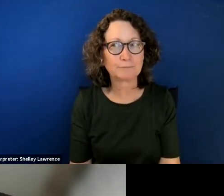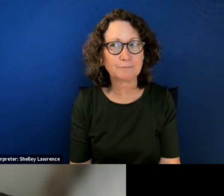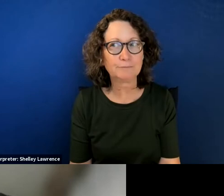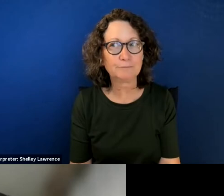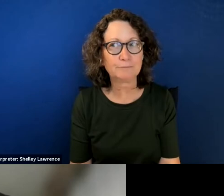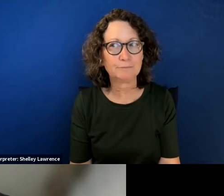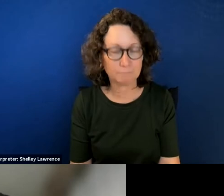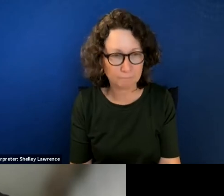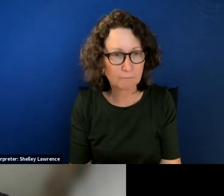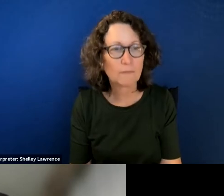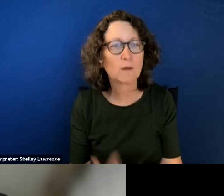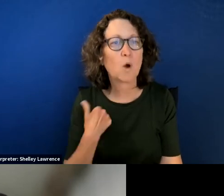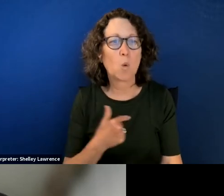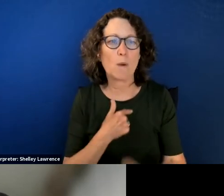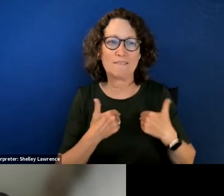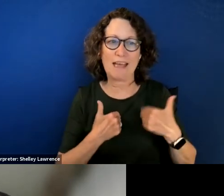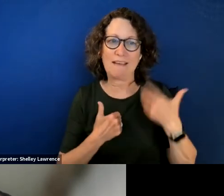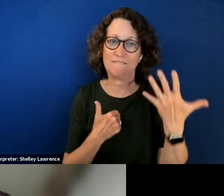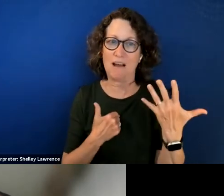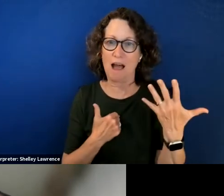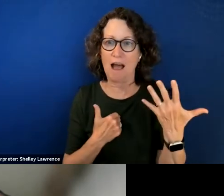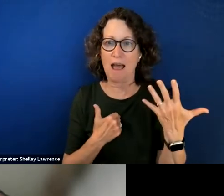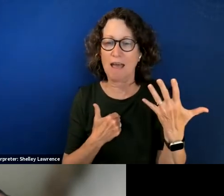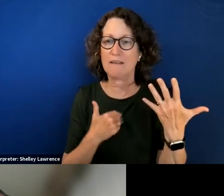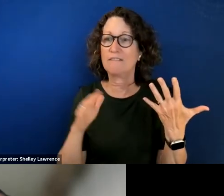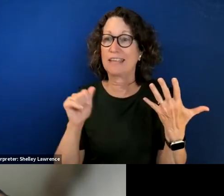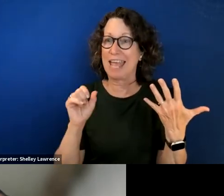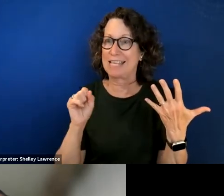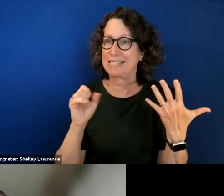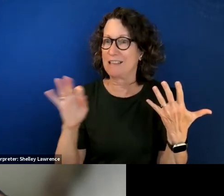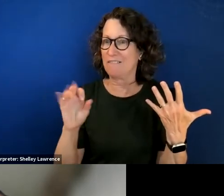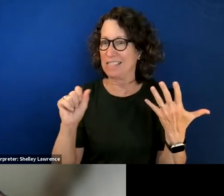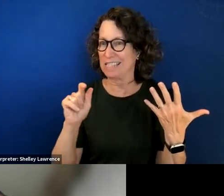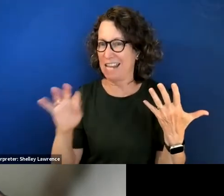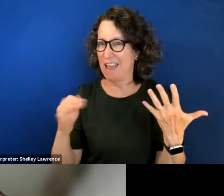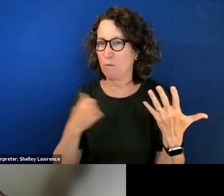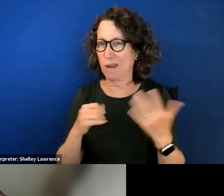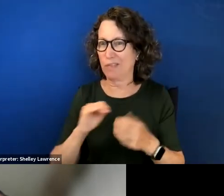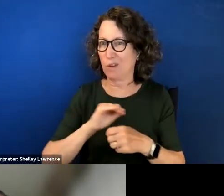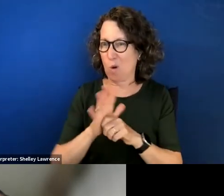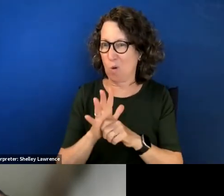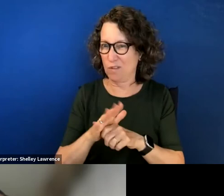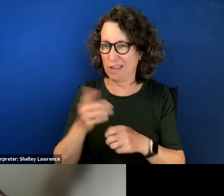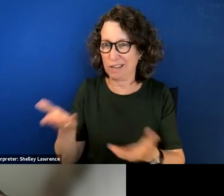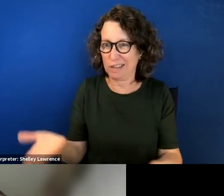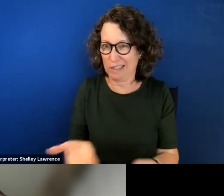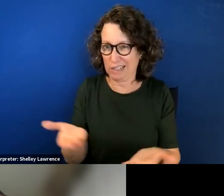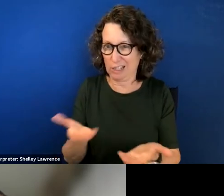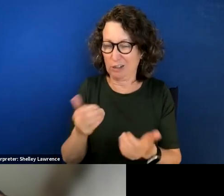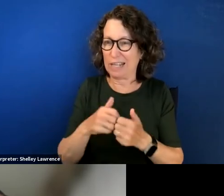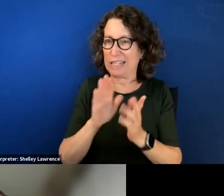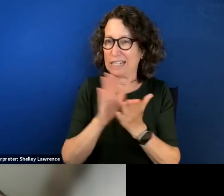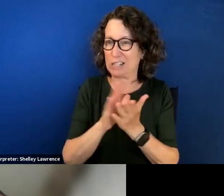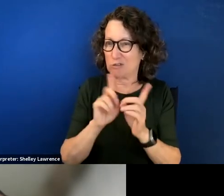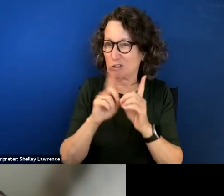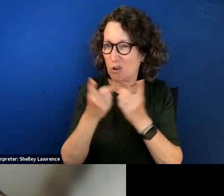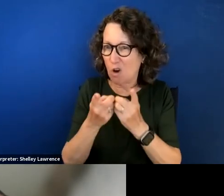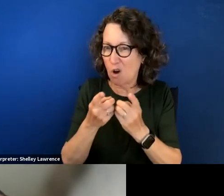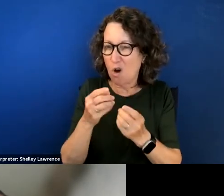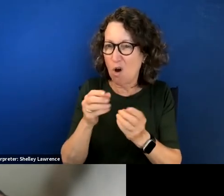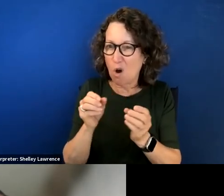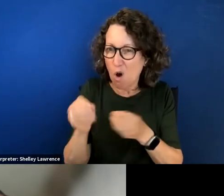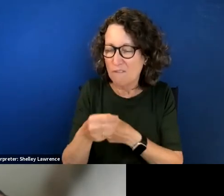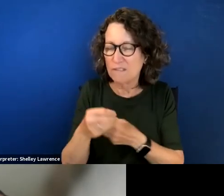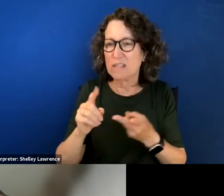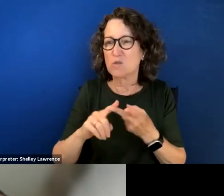So we have had 5 known staff cases of COVID on site, meaning in district offices or on school